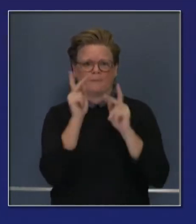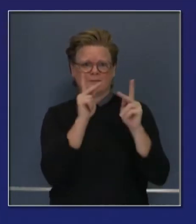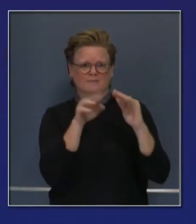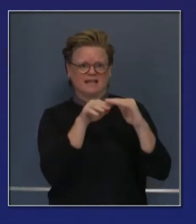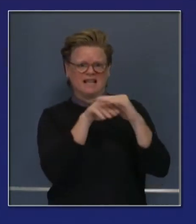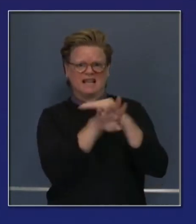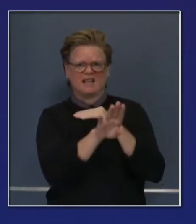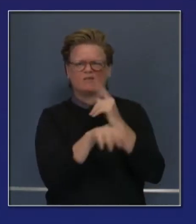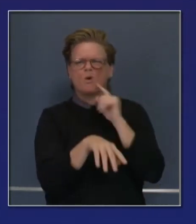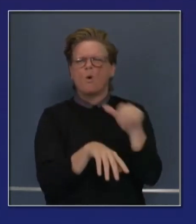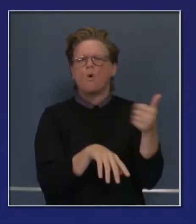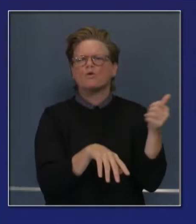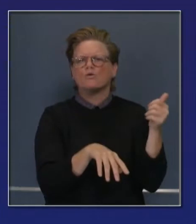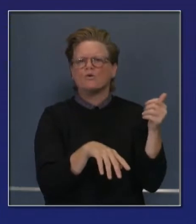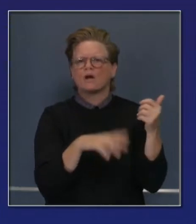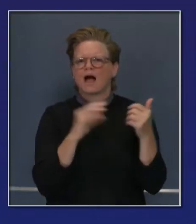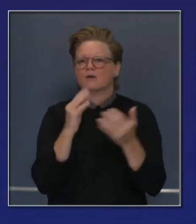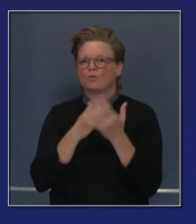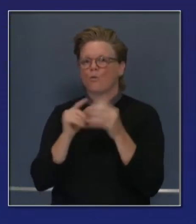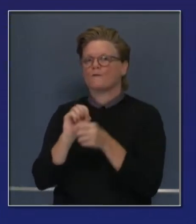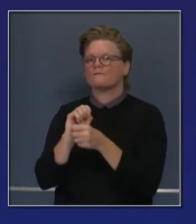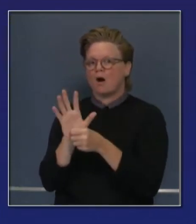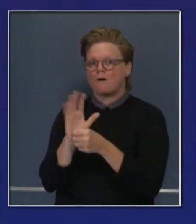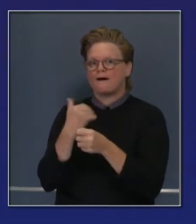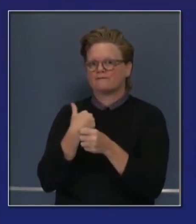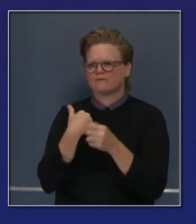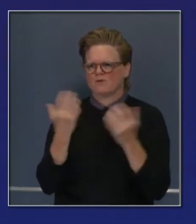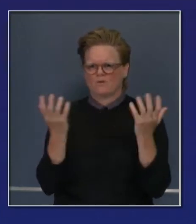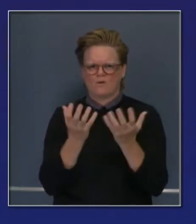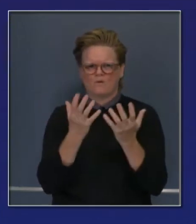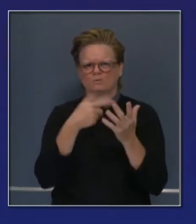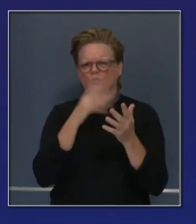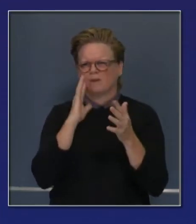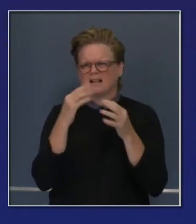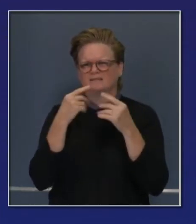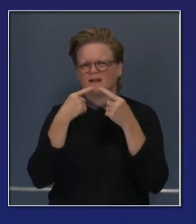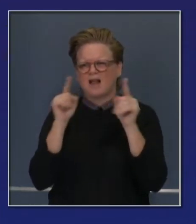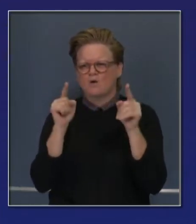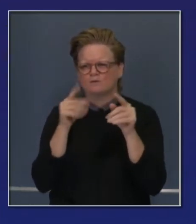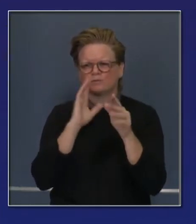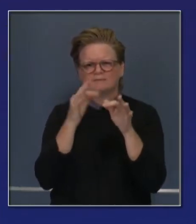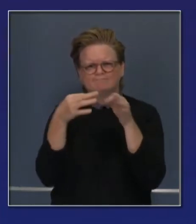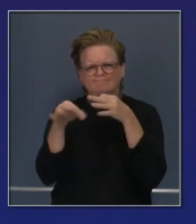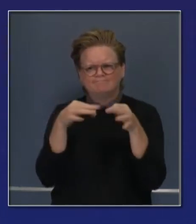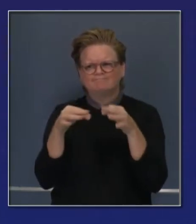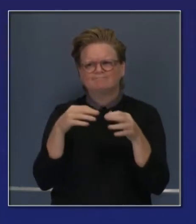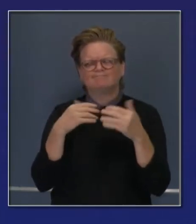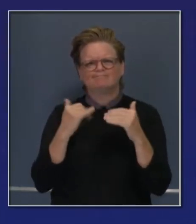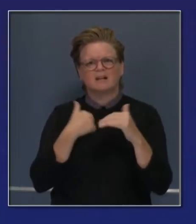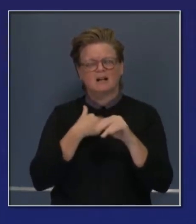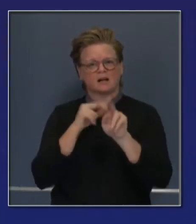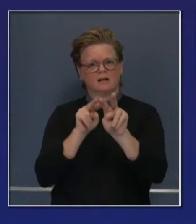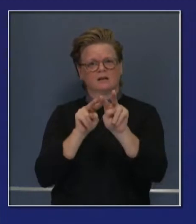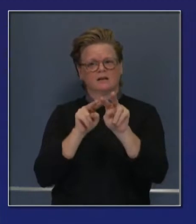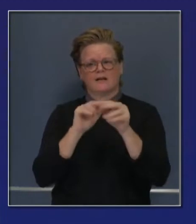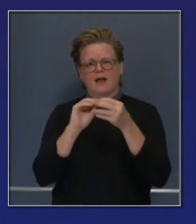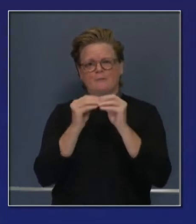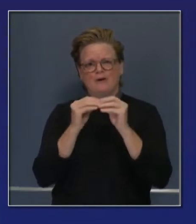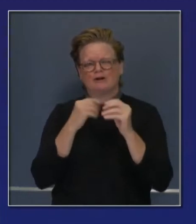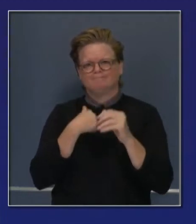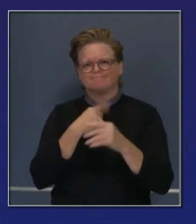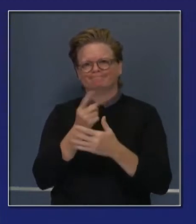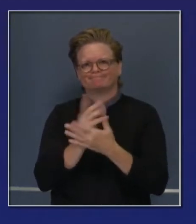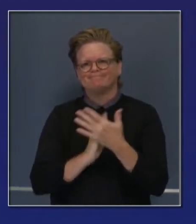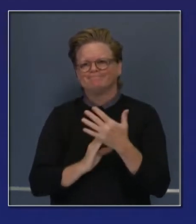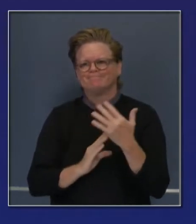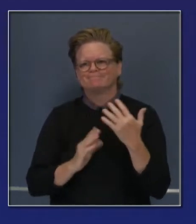of what we are announcing today and what we're not announcing today. We just want to put up clarity, or rather slides for